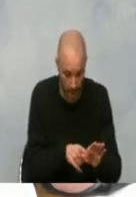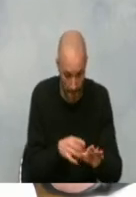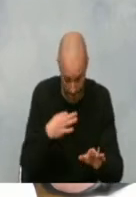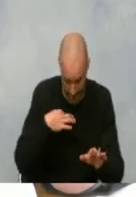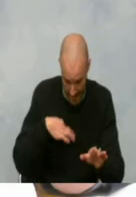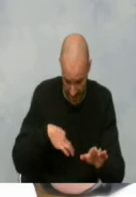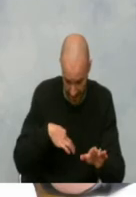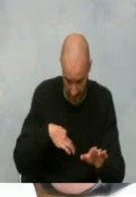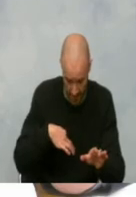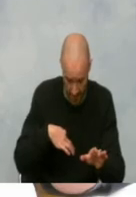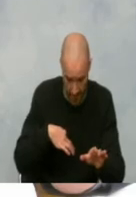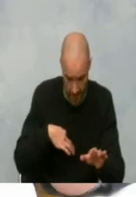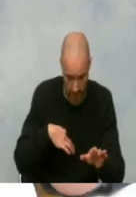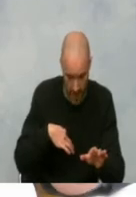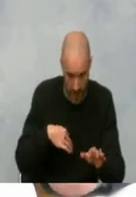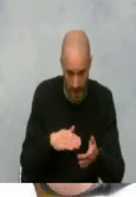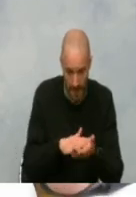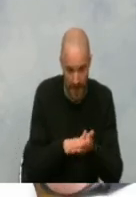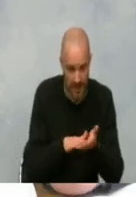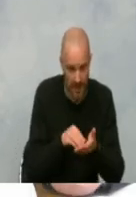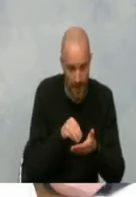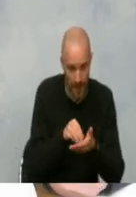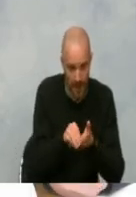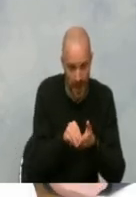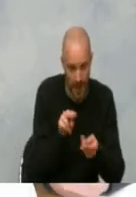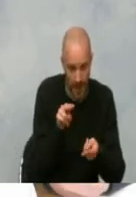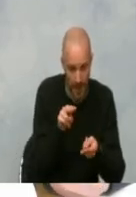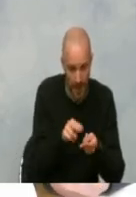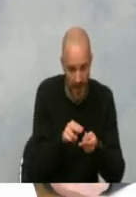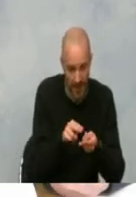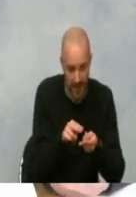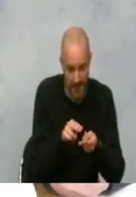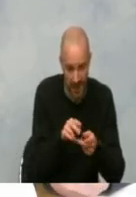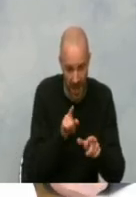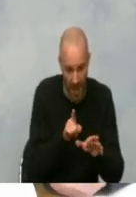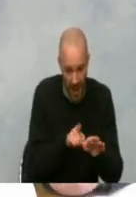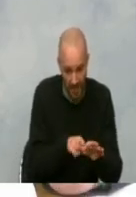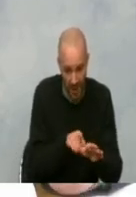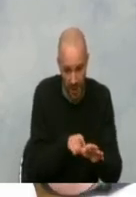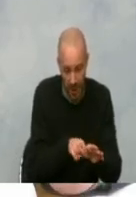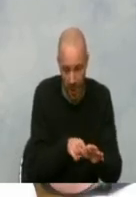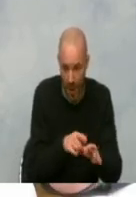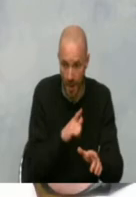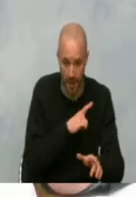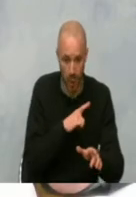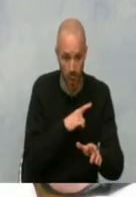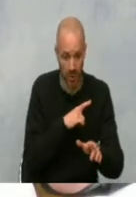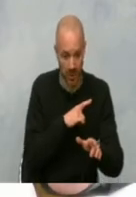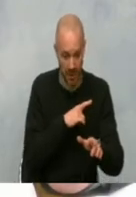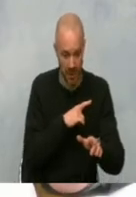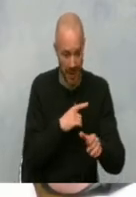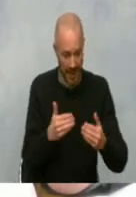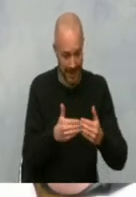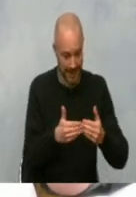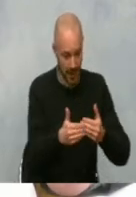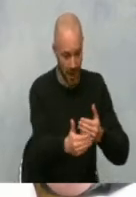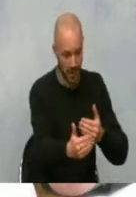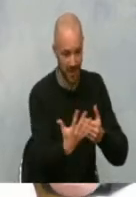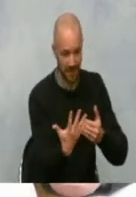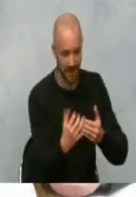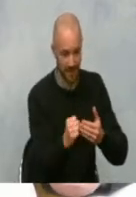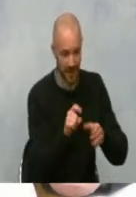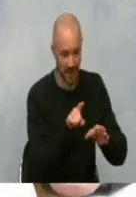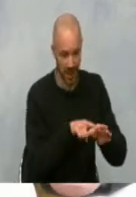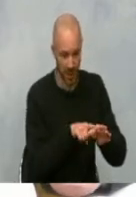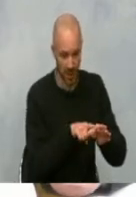that we'll be paying less each year because we're paying for something over 50 years instead of over 30 years. So